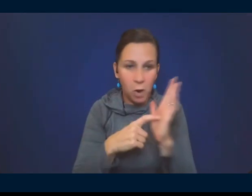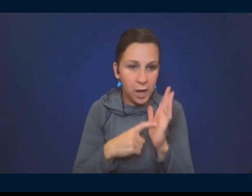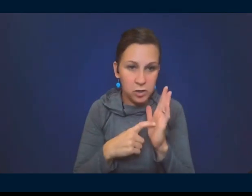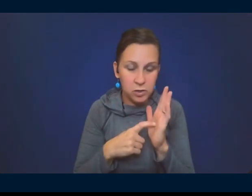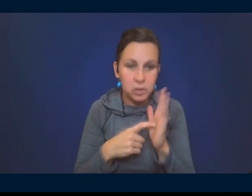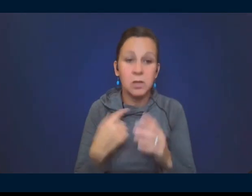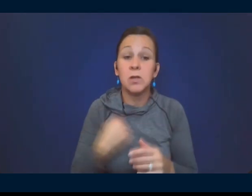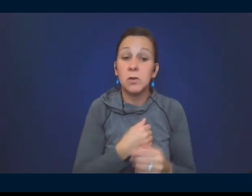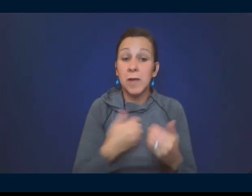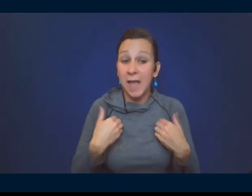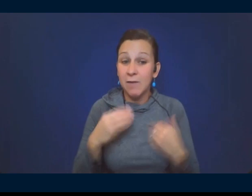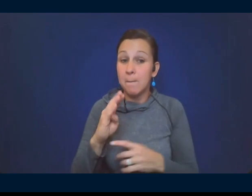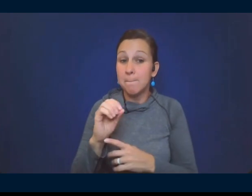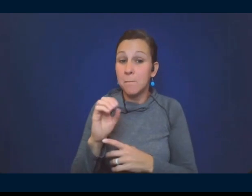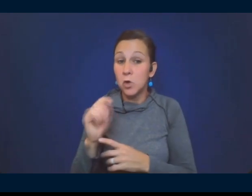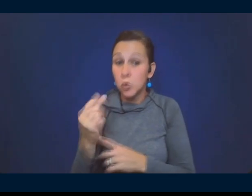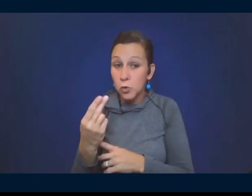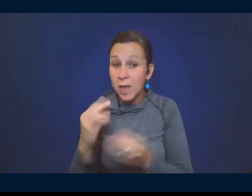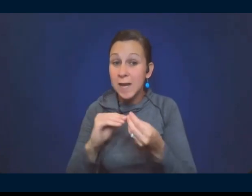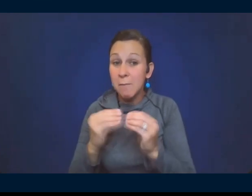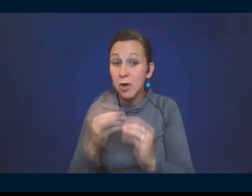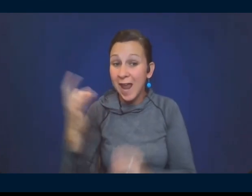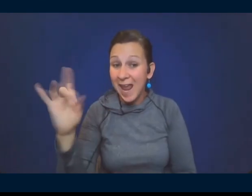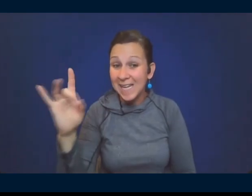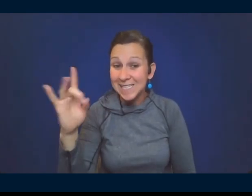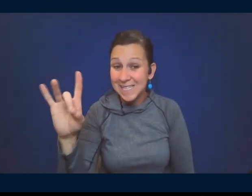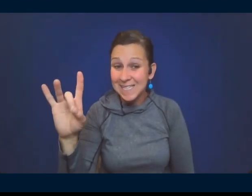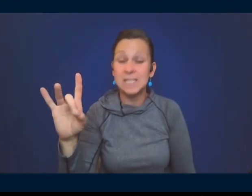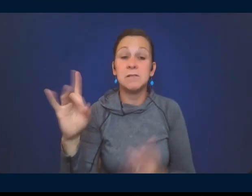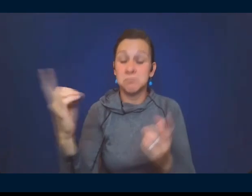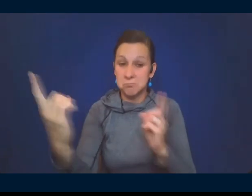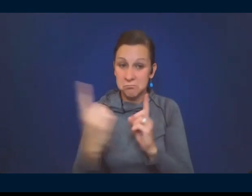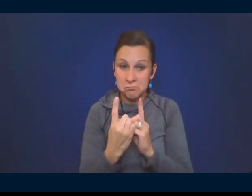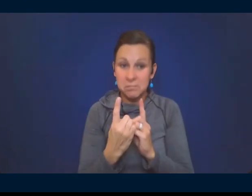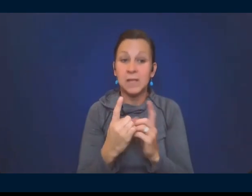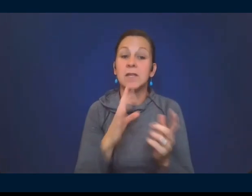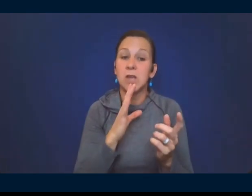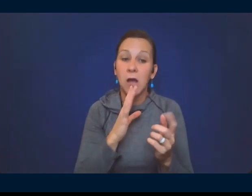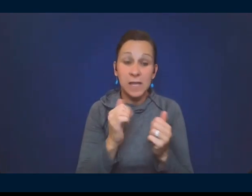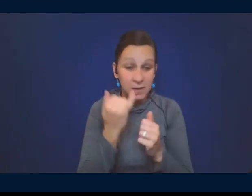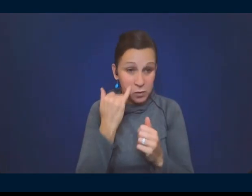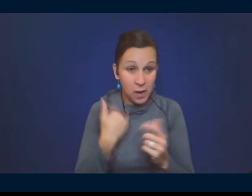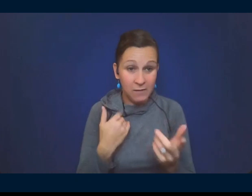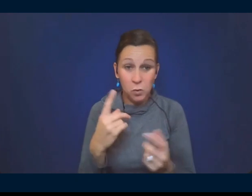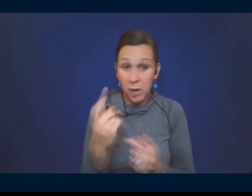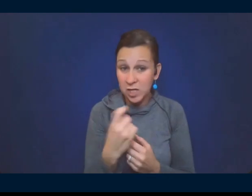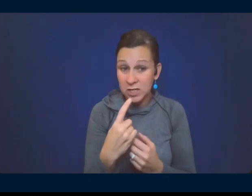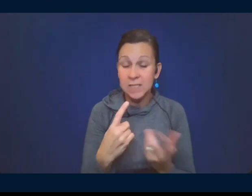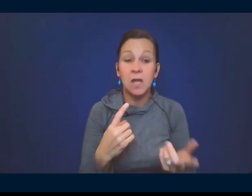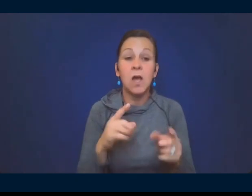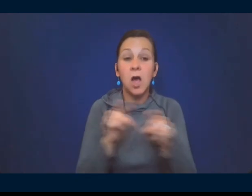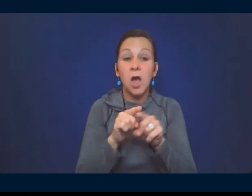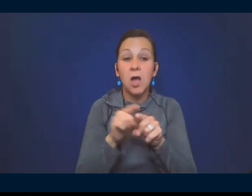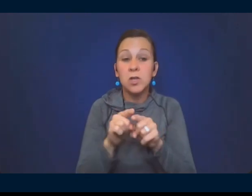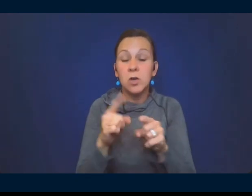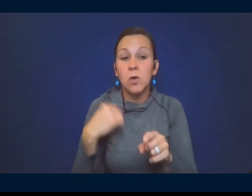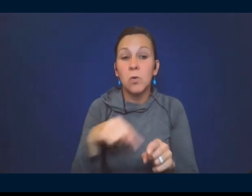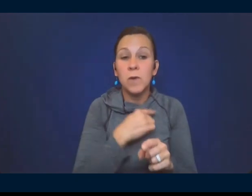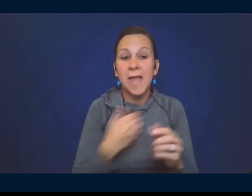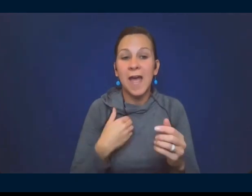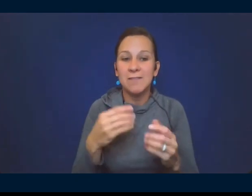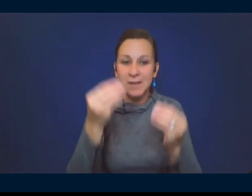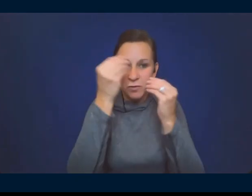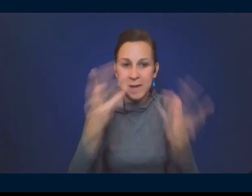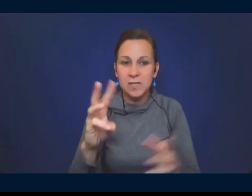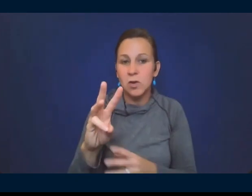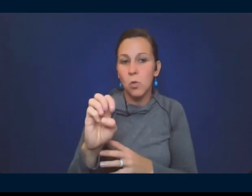have a booth, number 18, and so please come talk to me if you have questions. Also, we have informational webinars that are